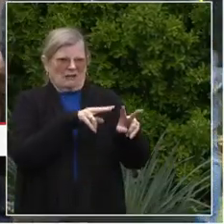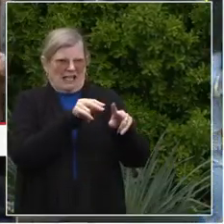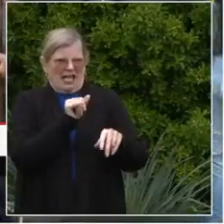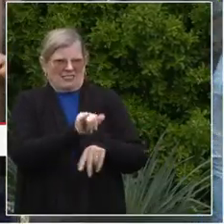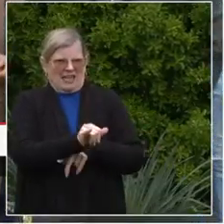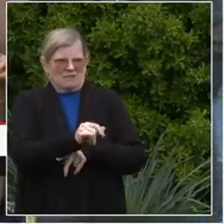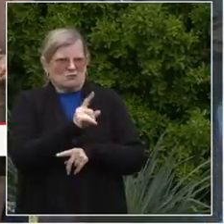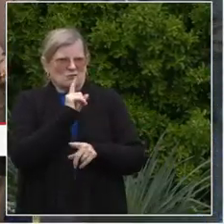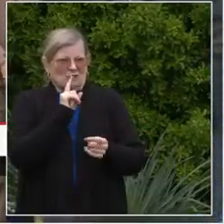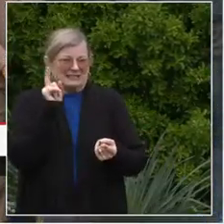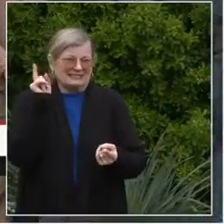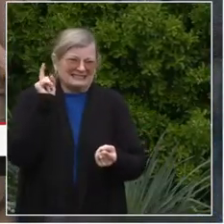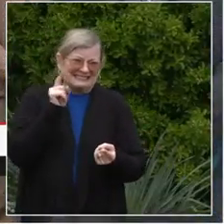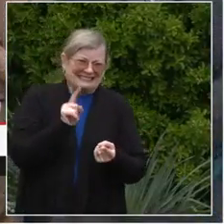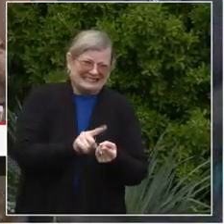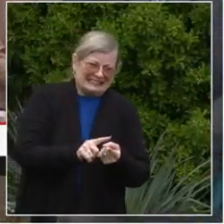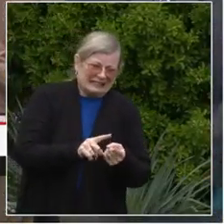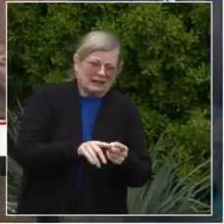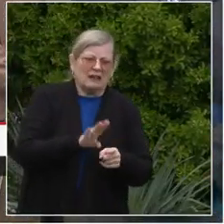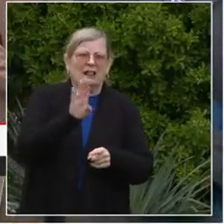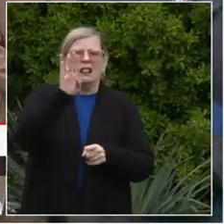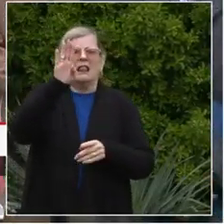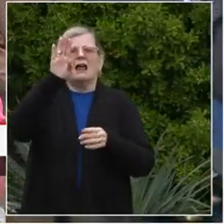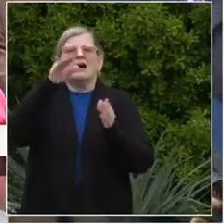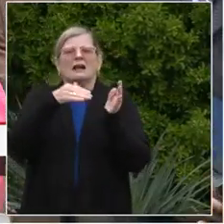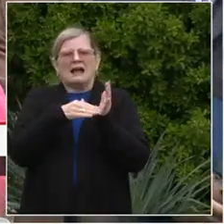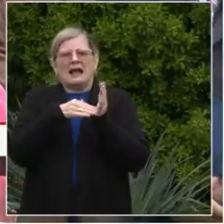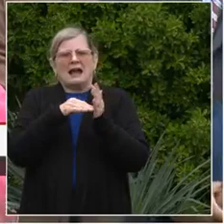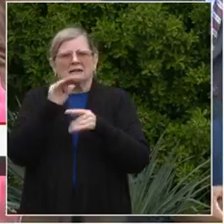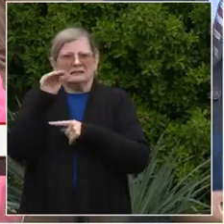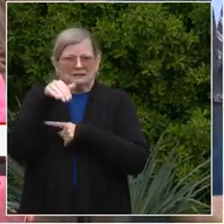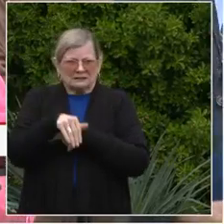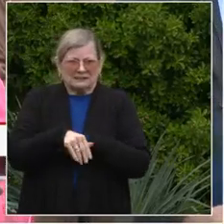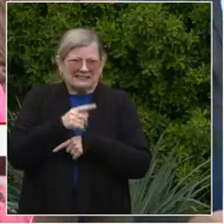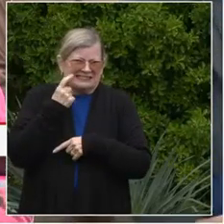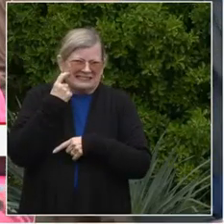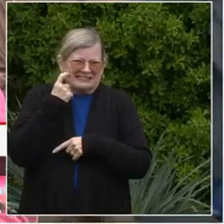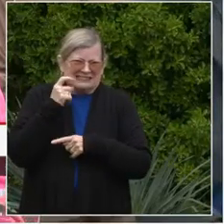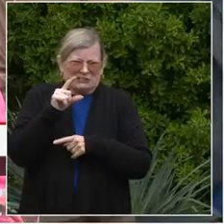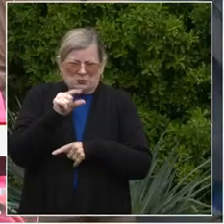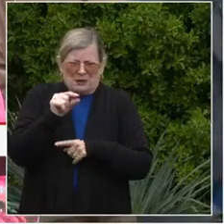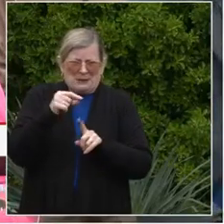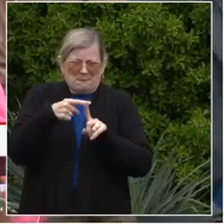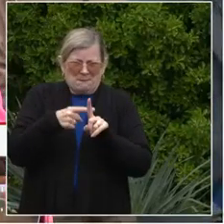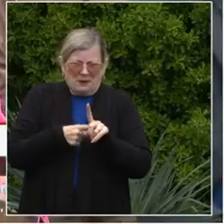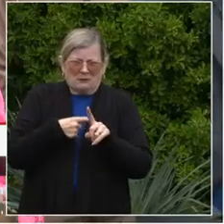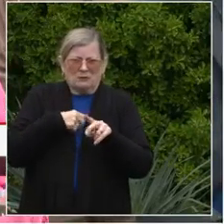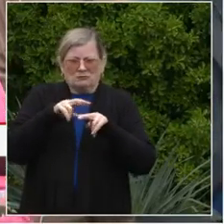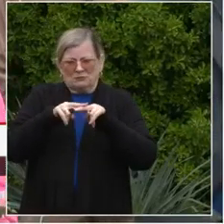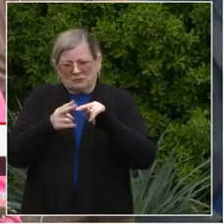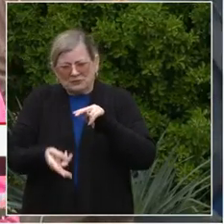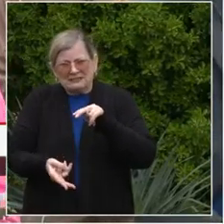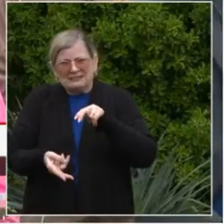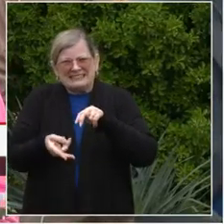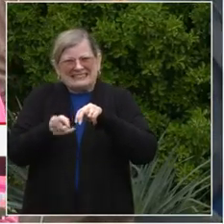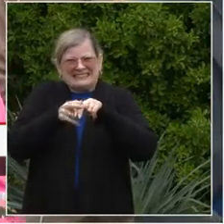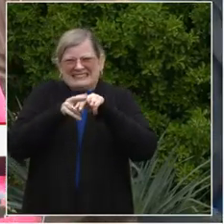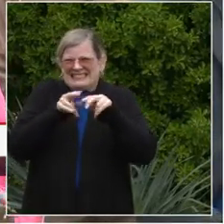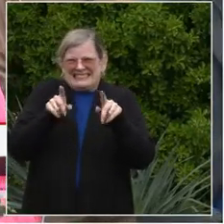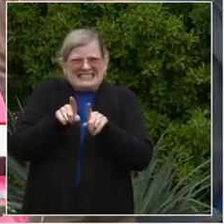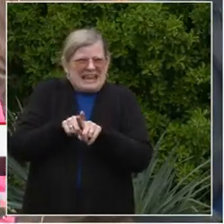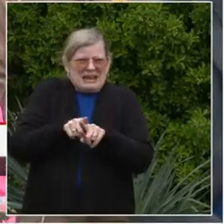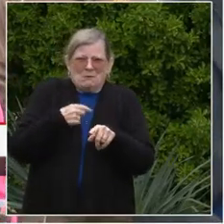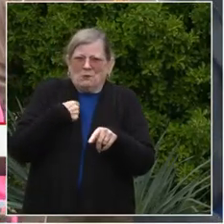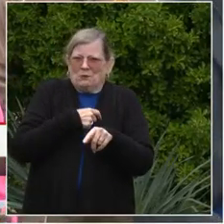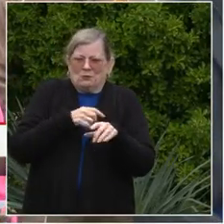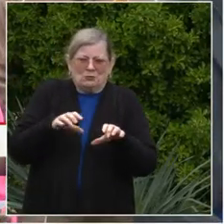up interventions related to COVID over the last 20 months, that's exactly what we're doing now. And in some places in the District of Columbia,